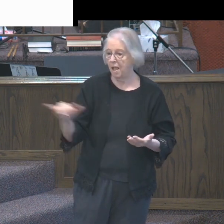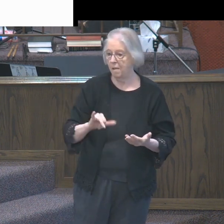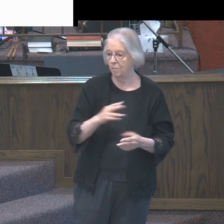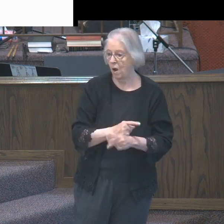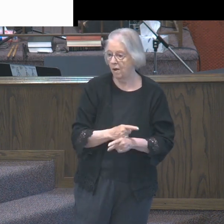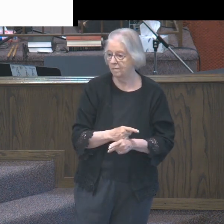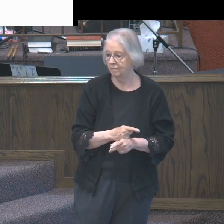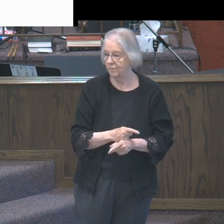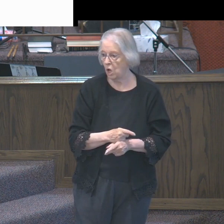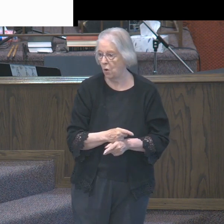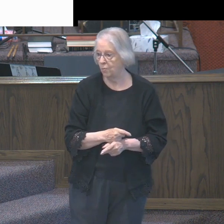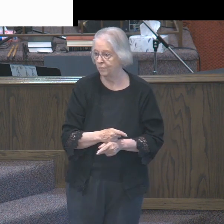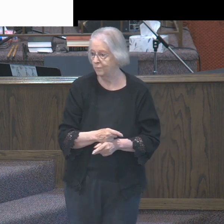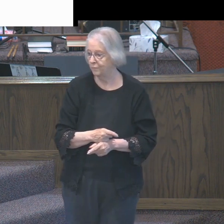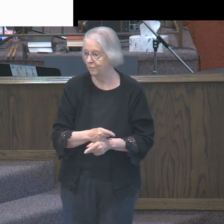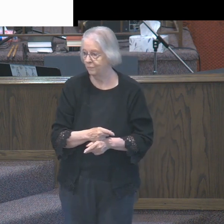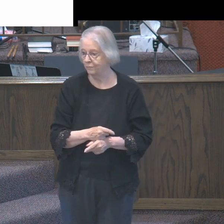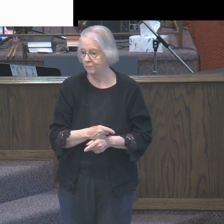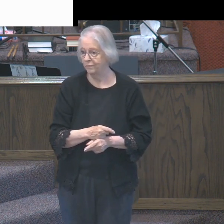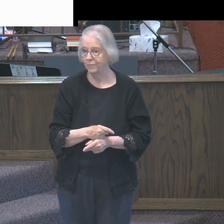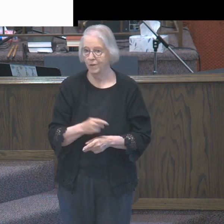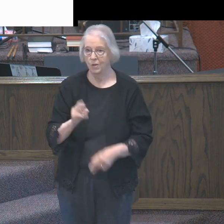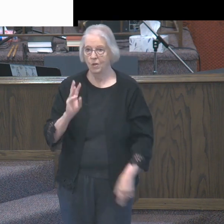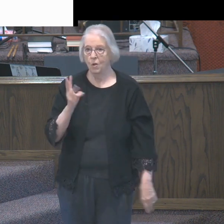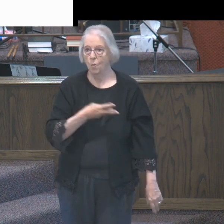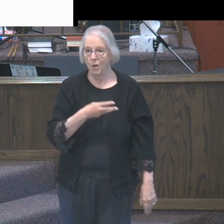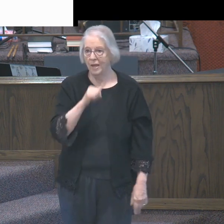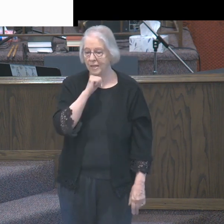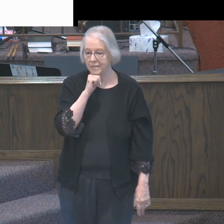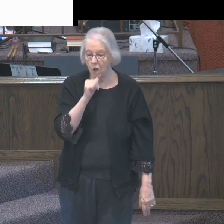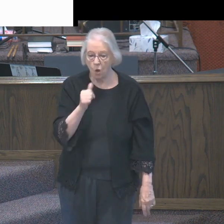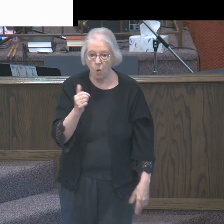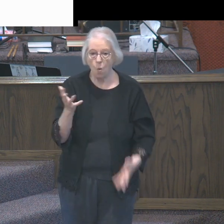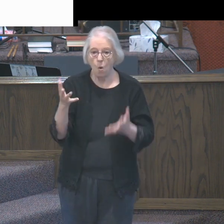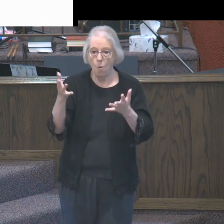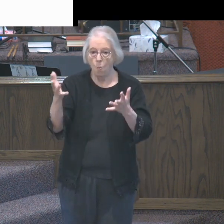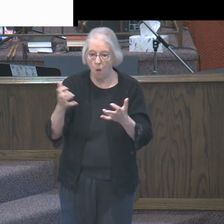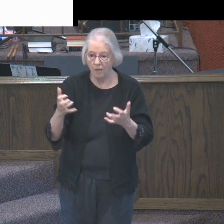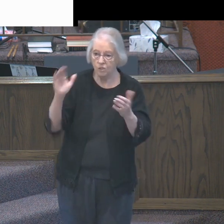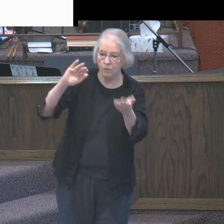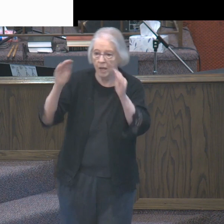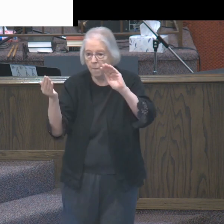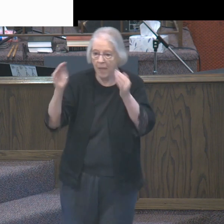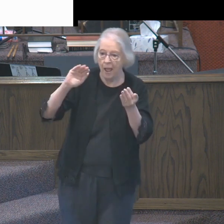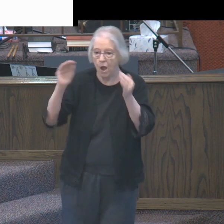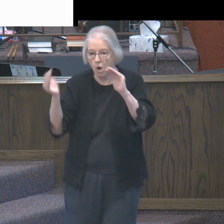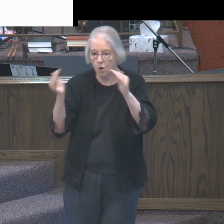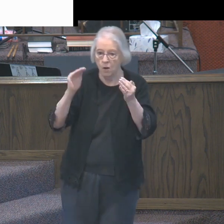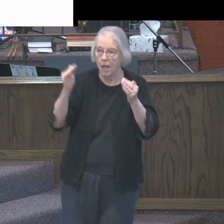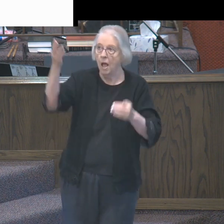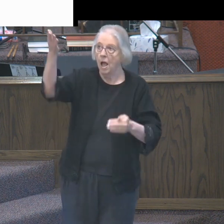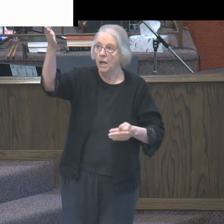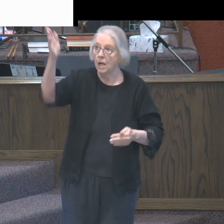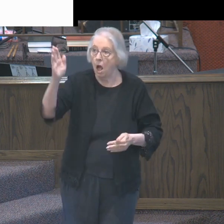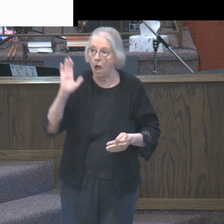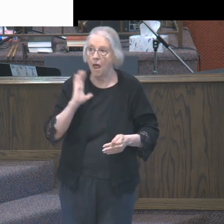We cannot not carry that baggage. When I do marriage counseling with couples, one of the things that we spend a lot of